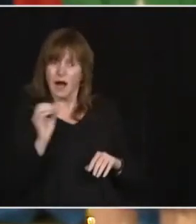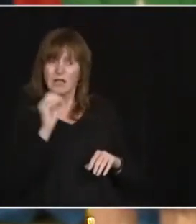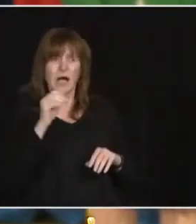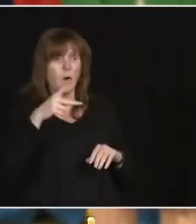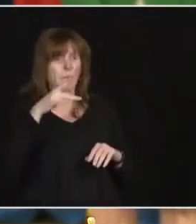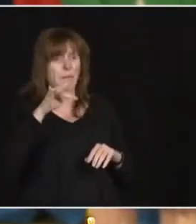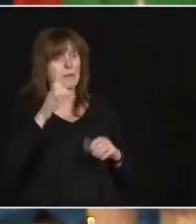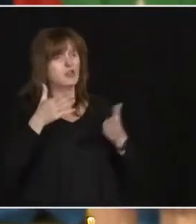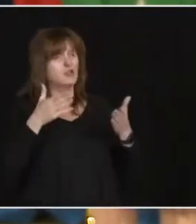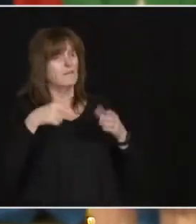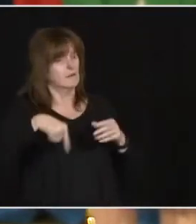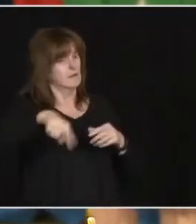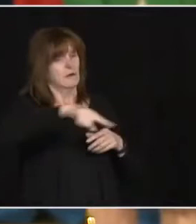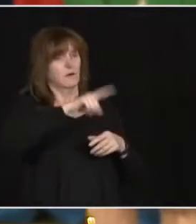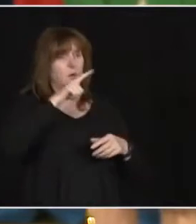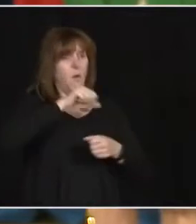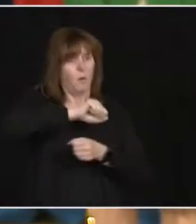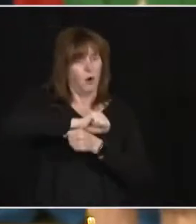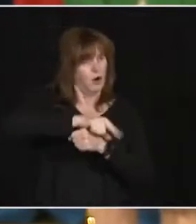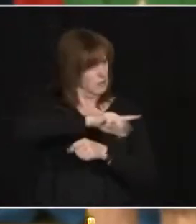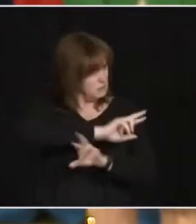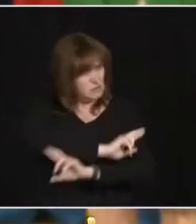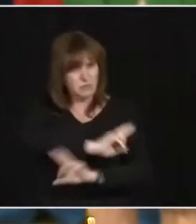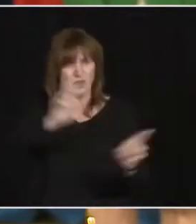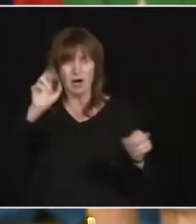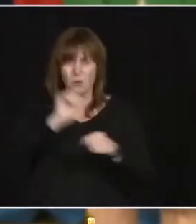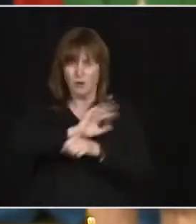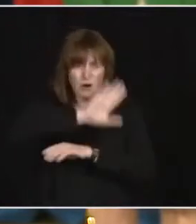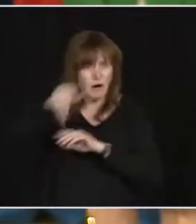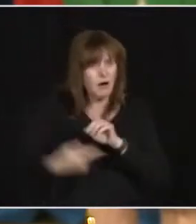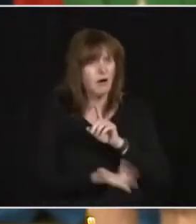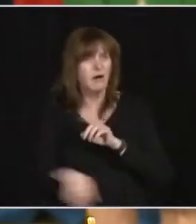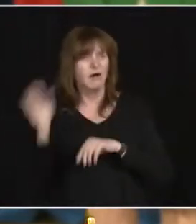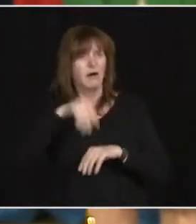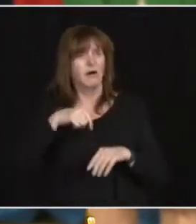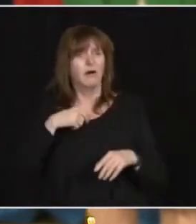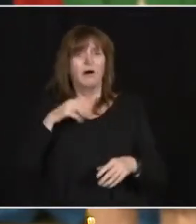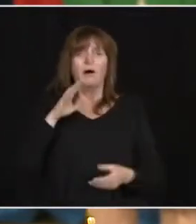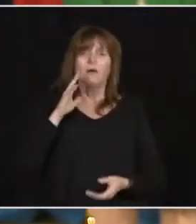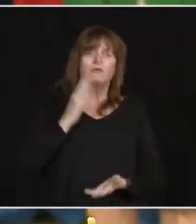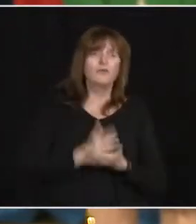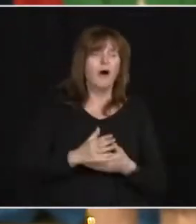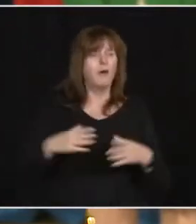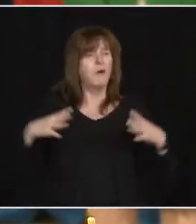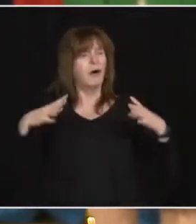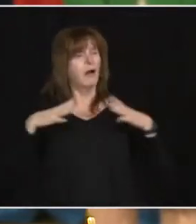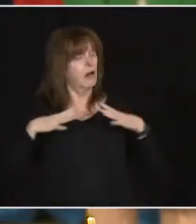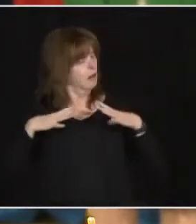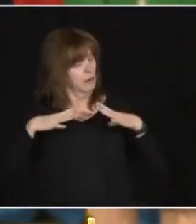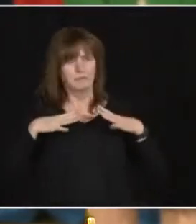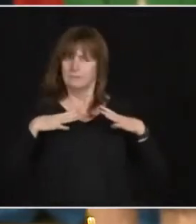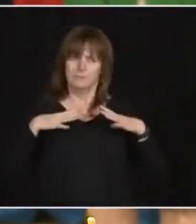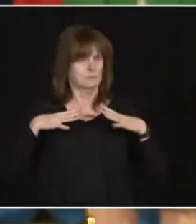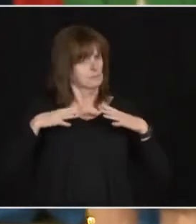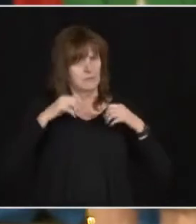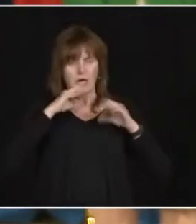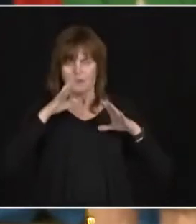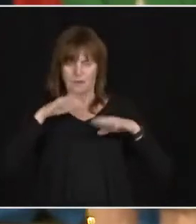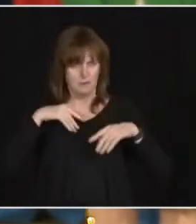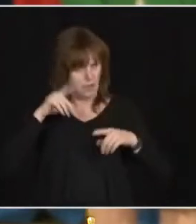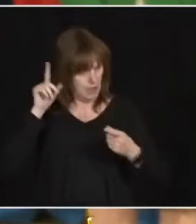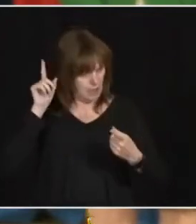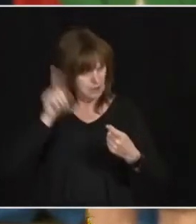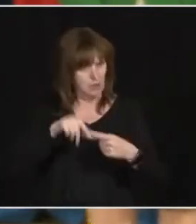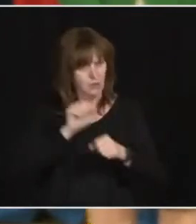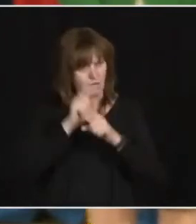is working around the clock. We won't stop working for each and every one of you. Thank you, and God bless